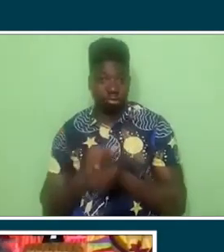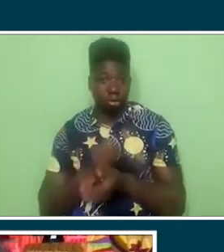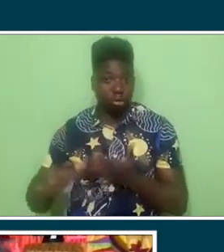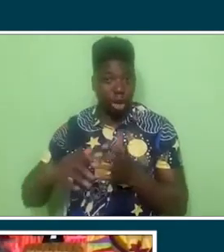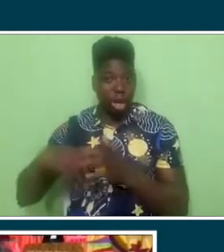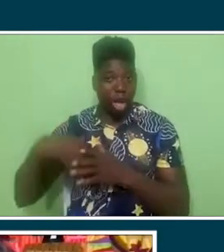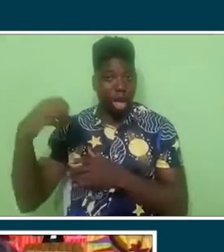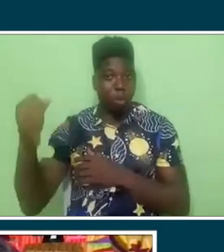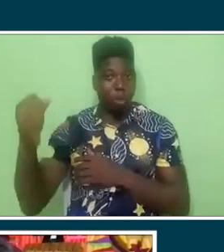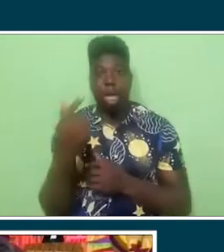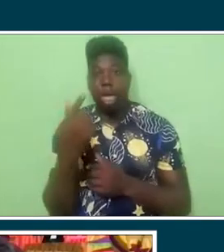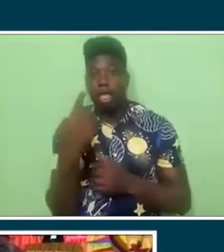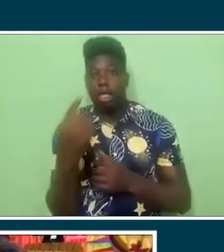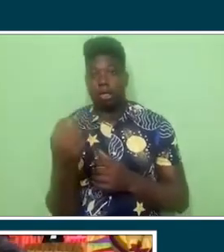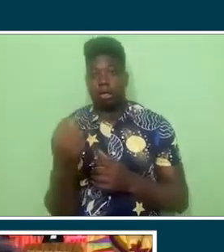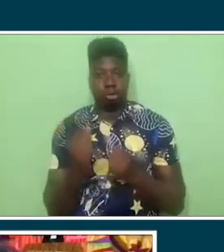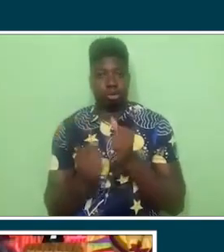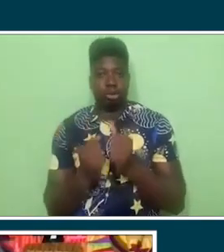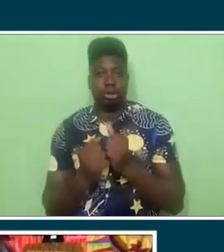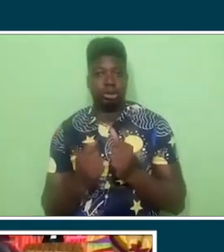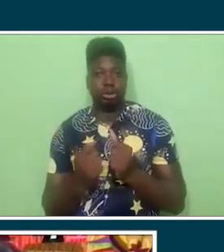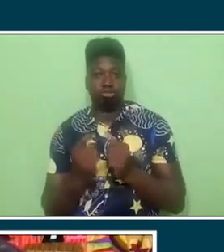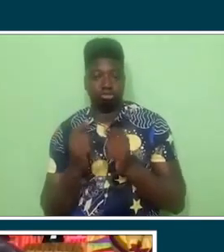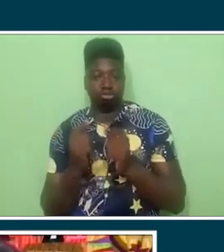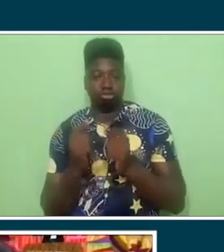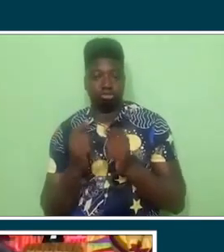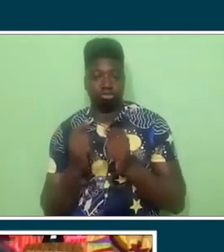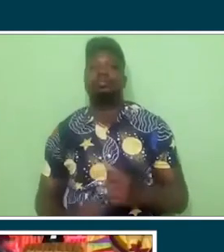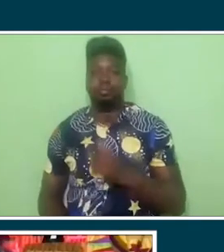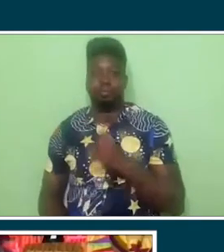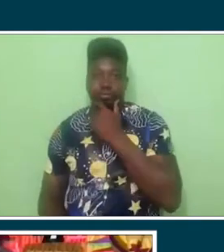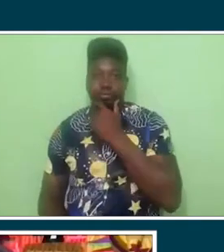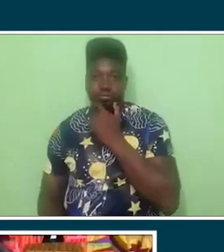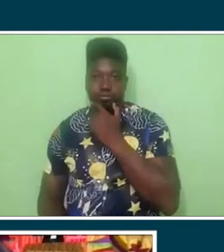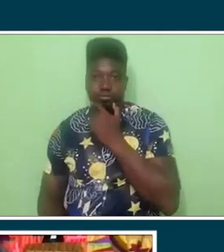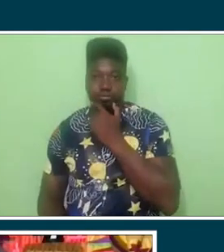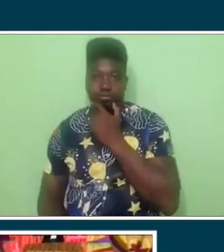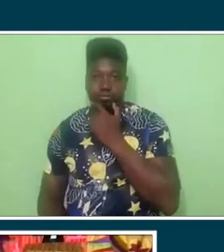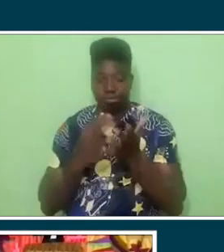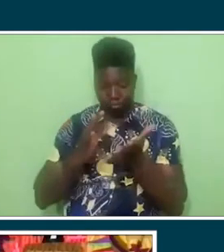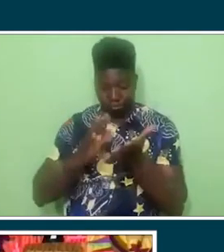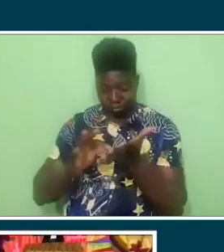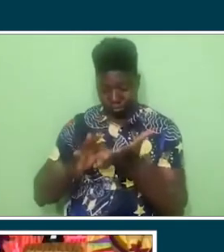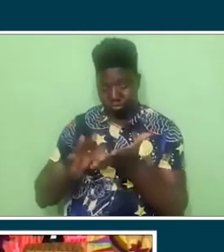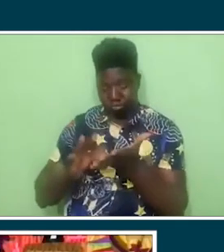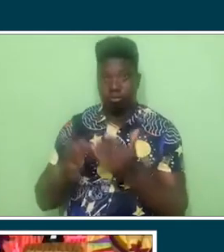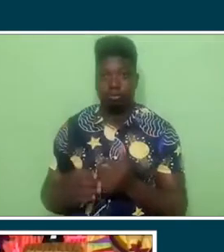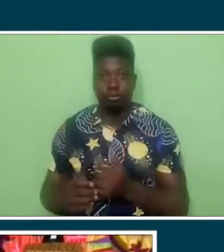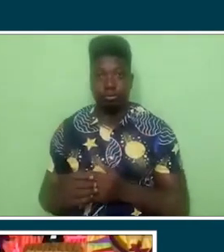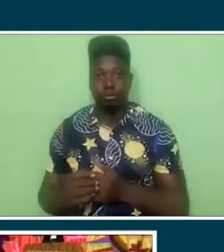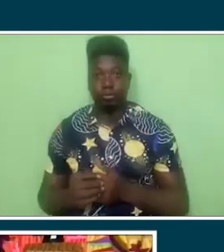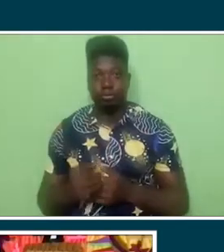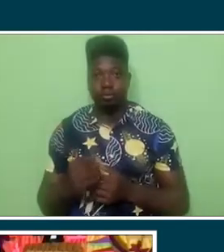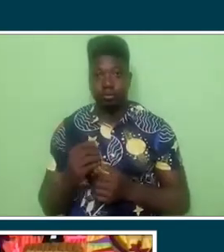hold an accountability that is relational and deep. So cancel